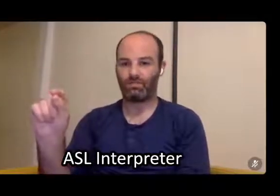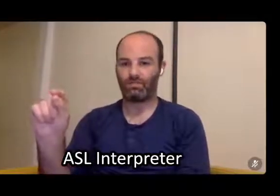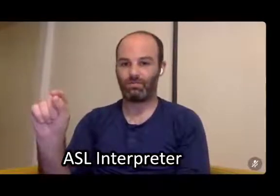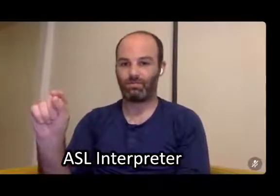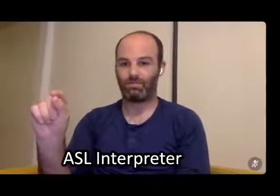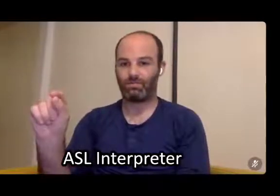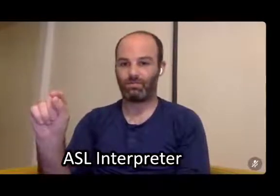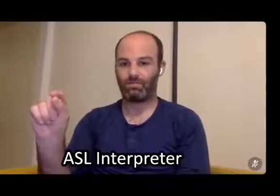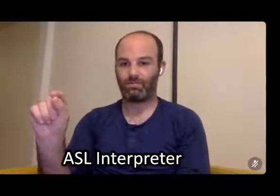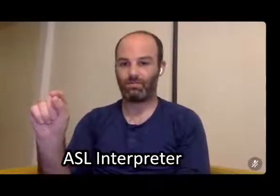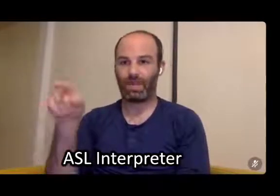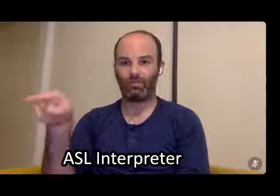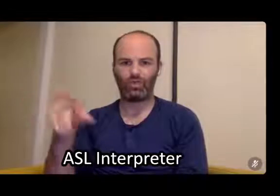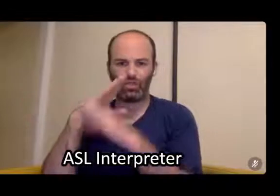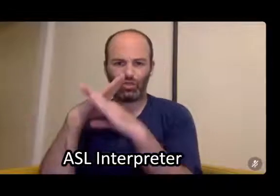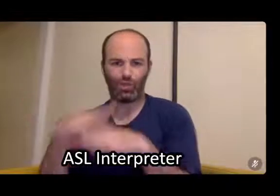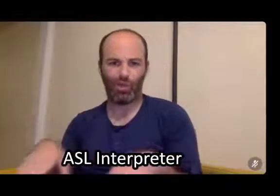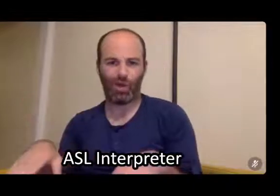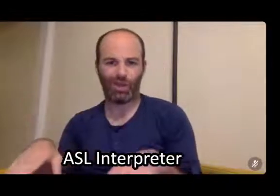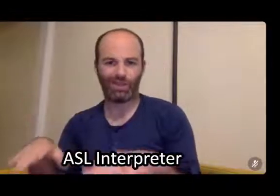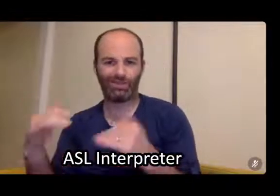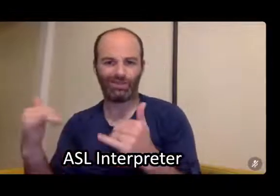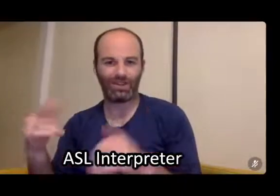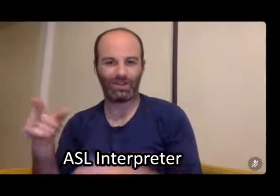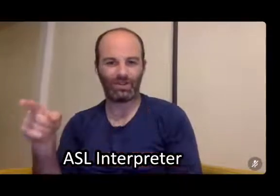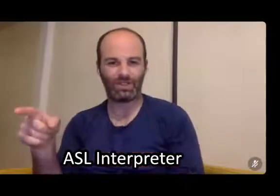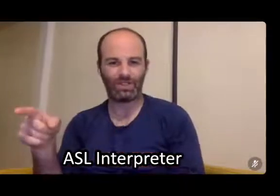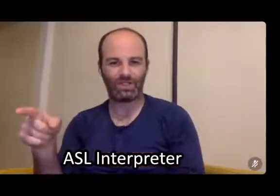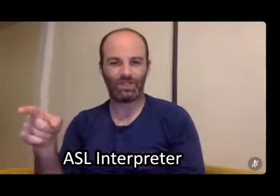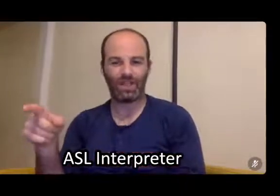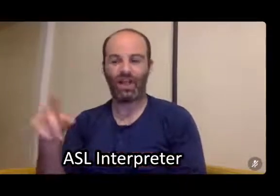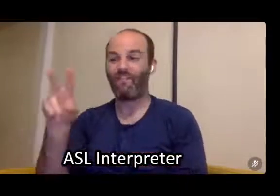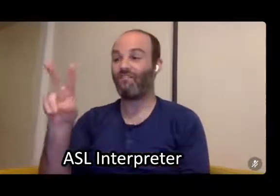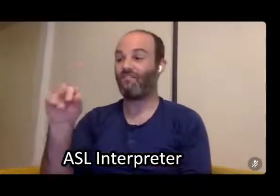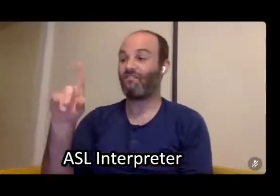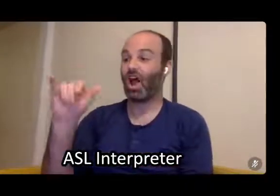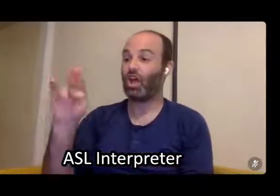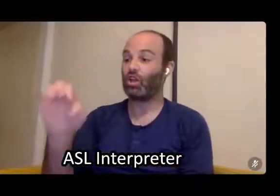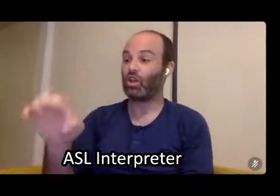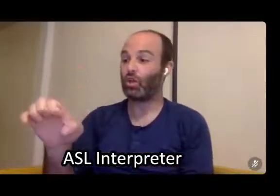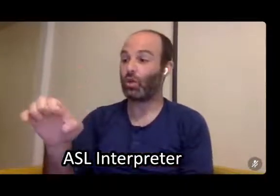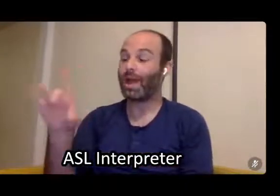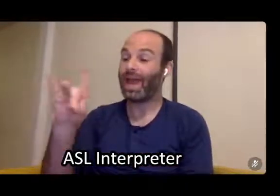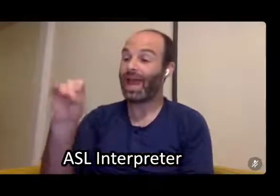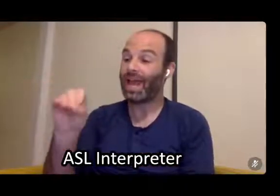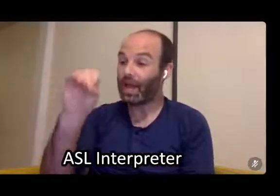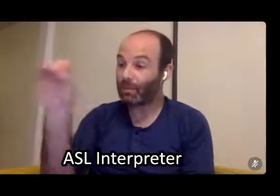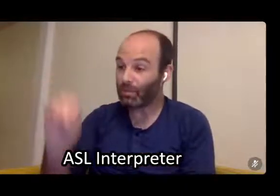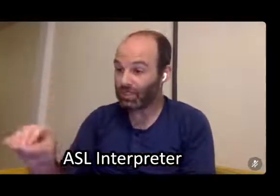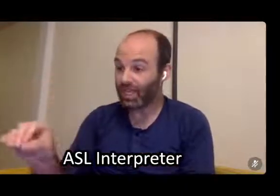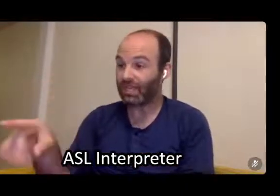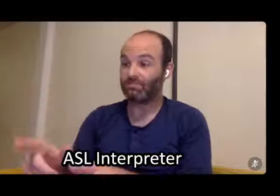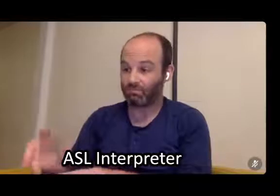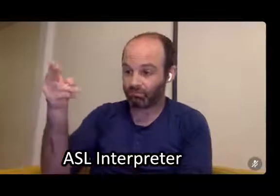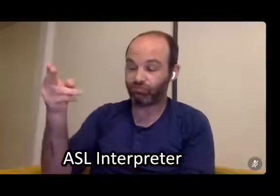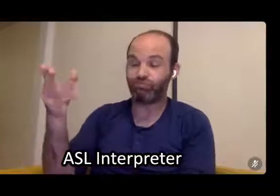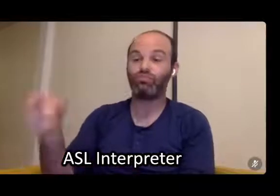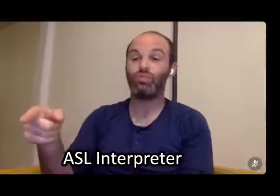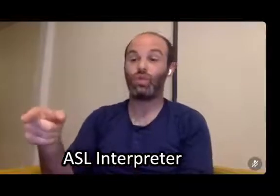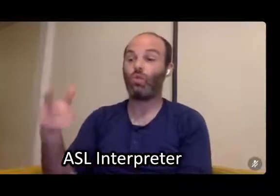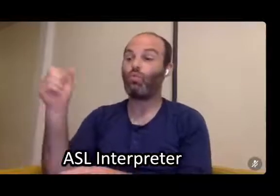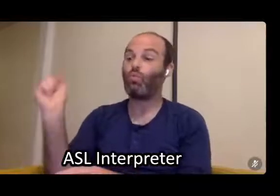Oh, she went quiet there. Okay, Google, volume 80%. Okay, Google, roll